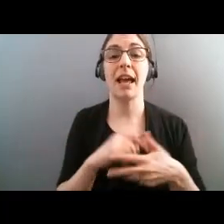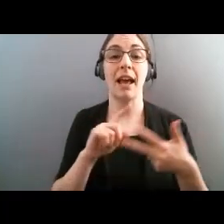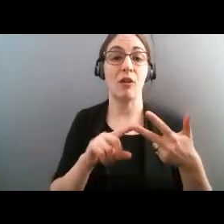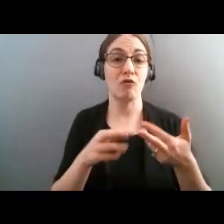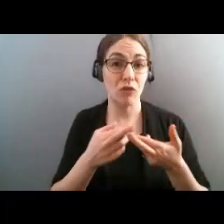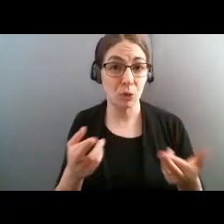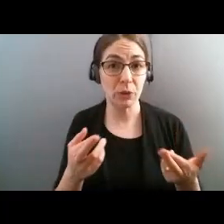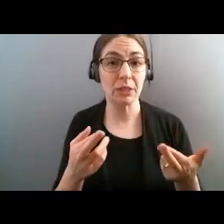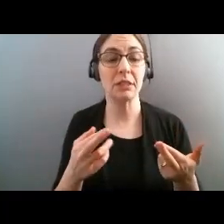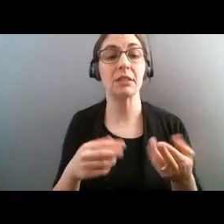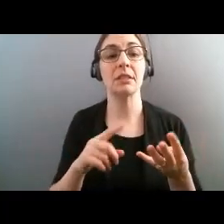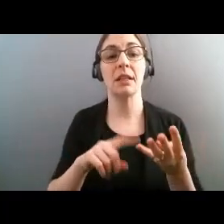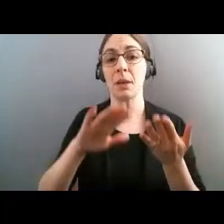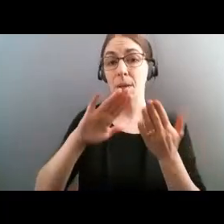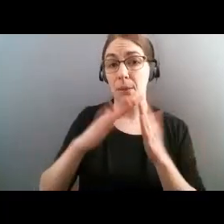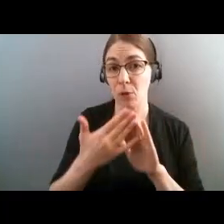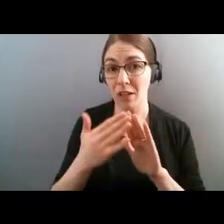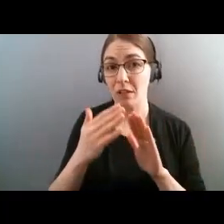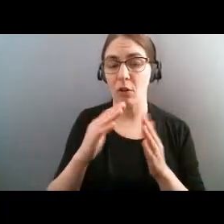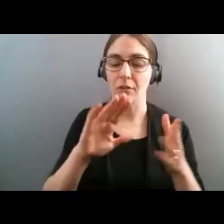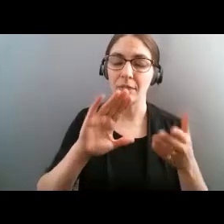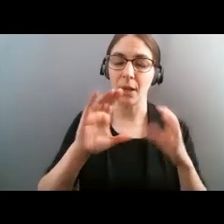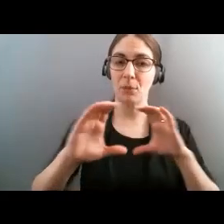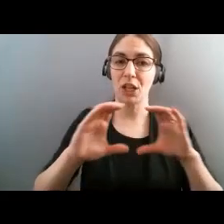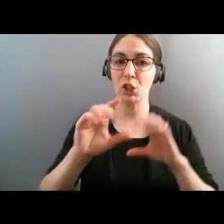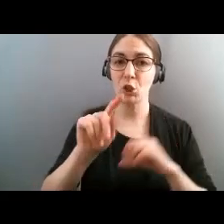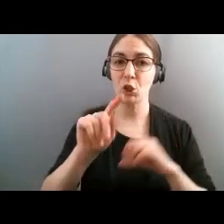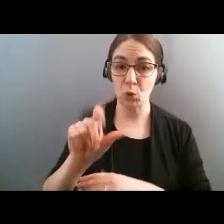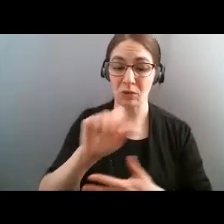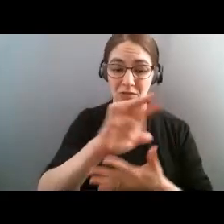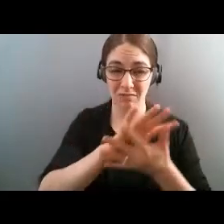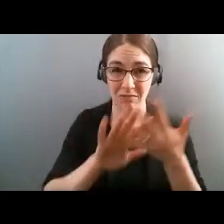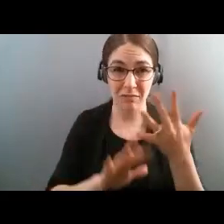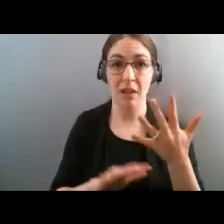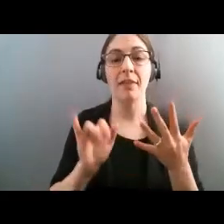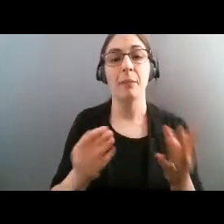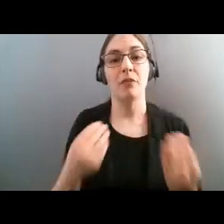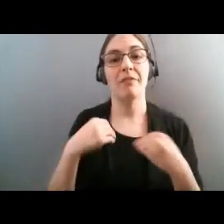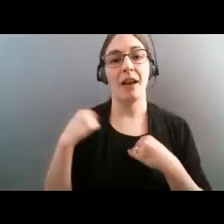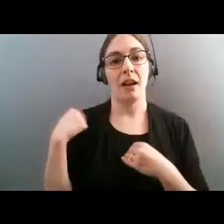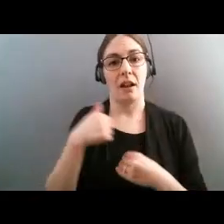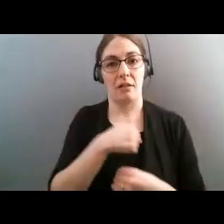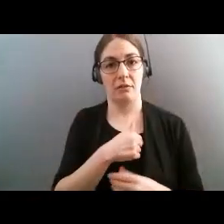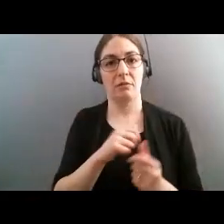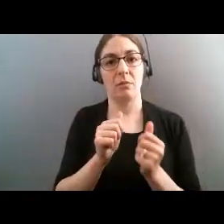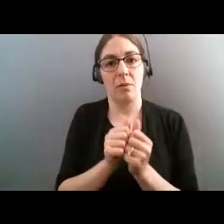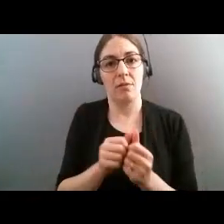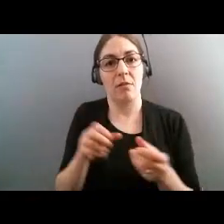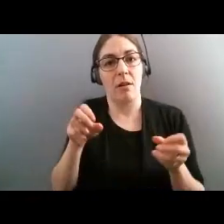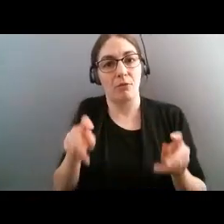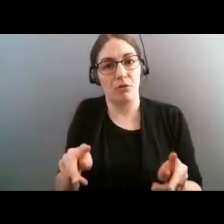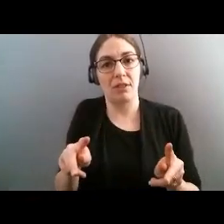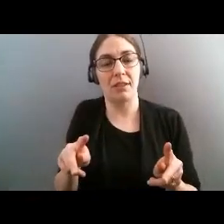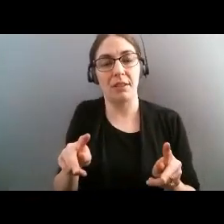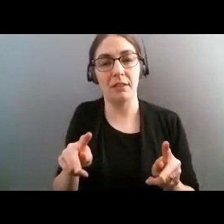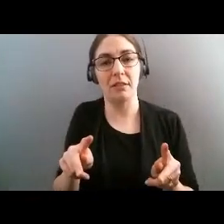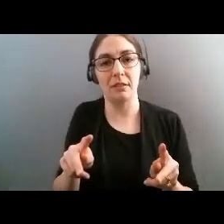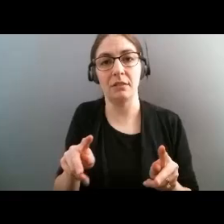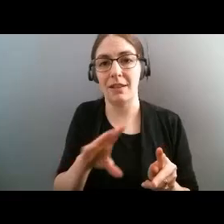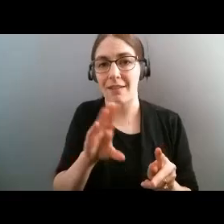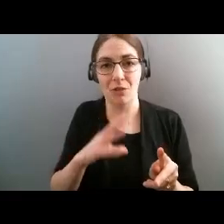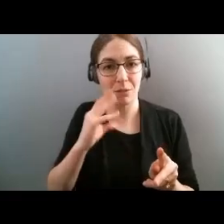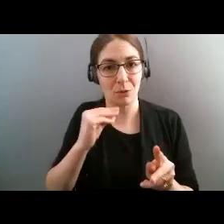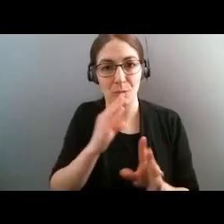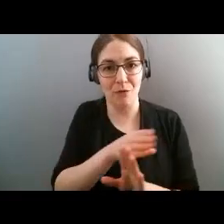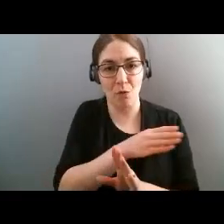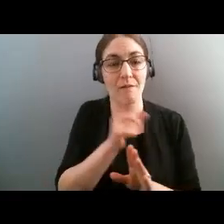resources, communication tools provide us with unprecedented opportunities to bridge gaps and reach